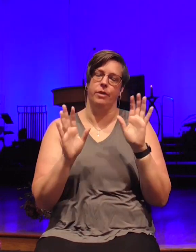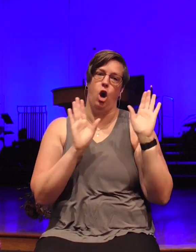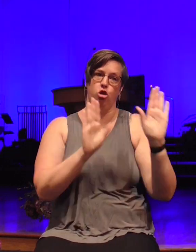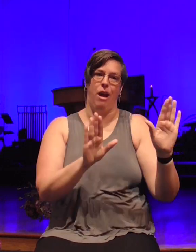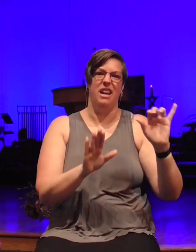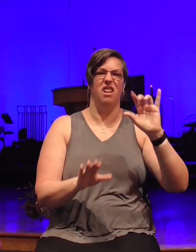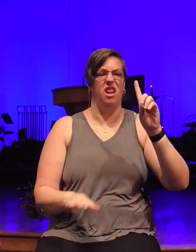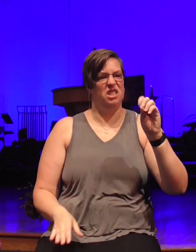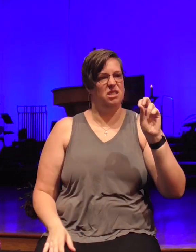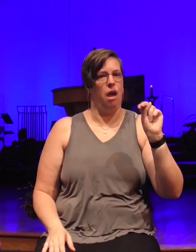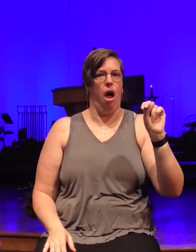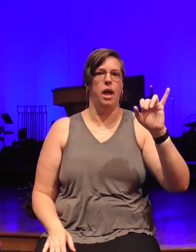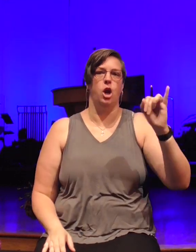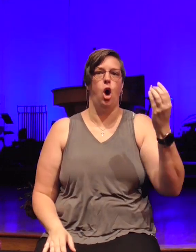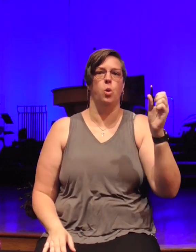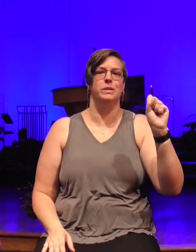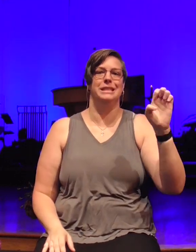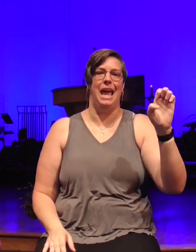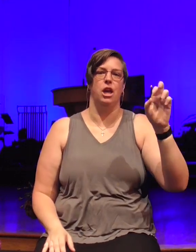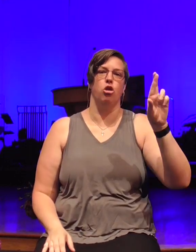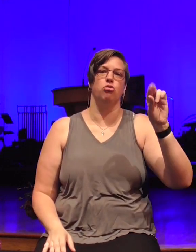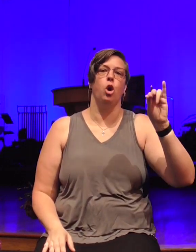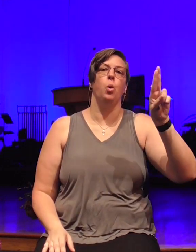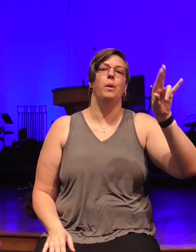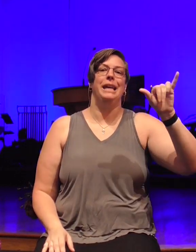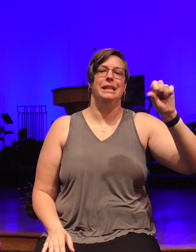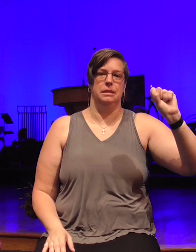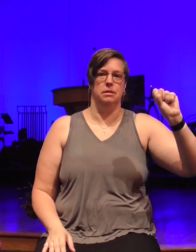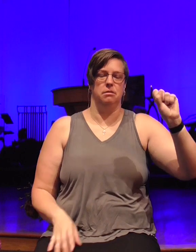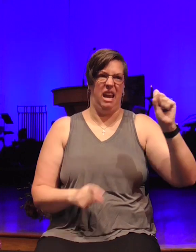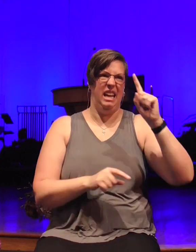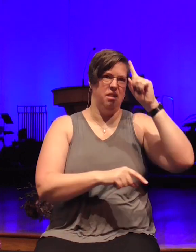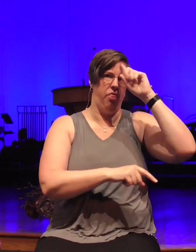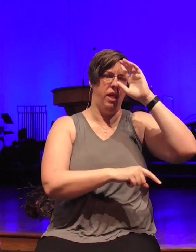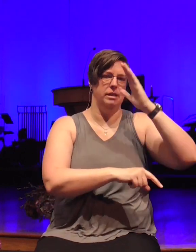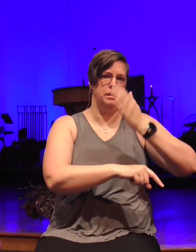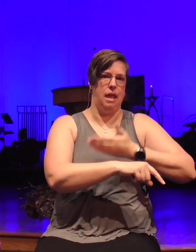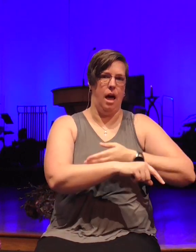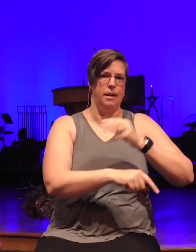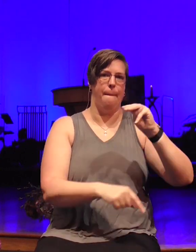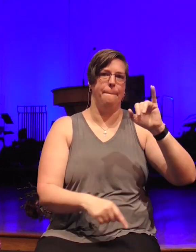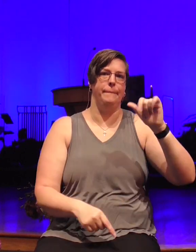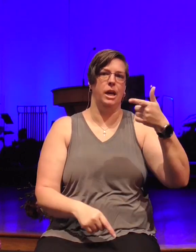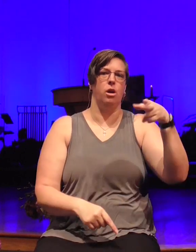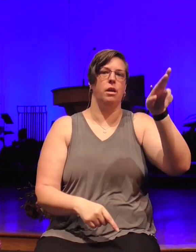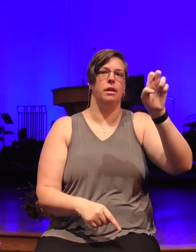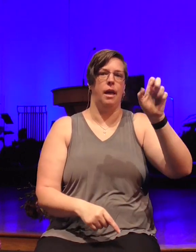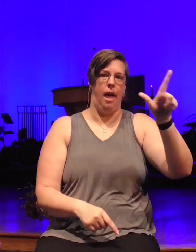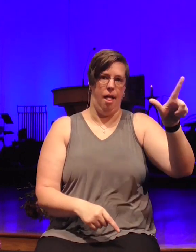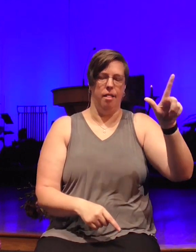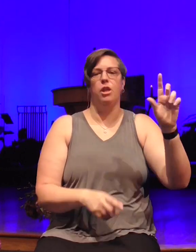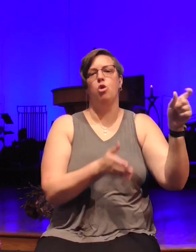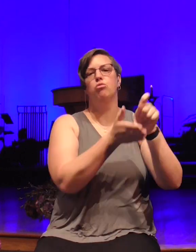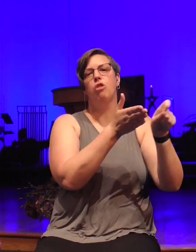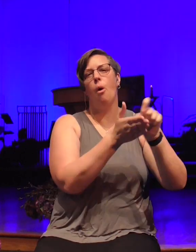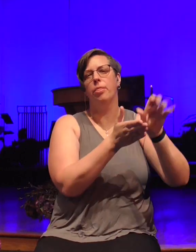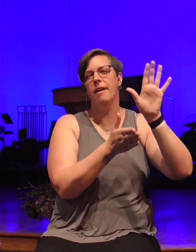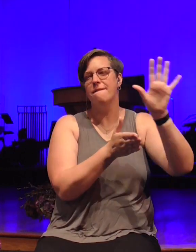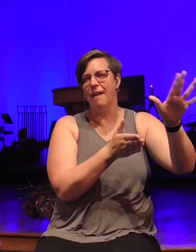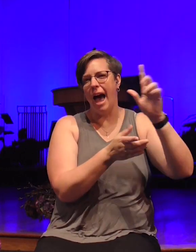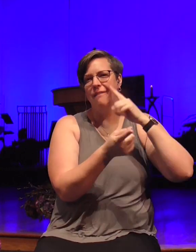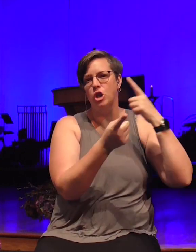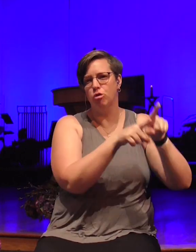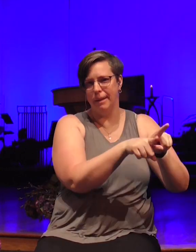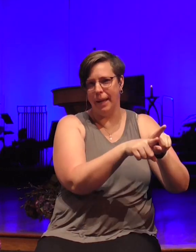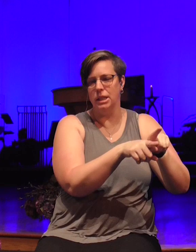Don Jose Ruiz, who's the son of Miguel Ruiz, who wrote the 5 Agreements. And